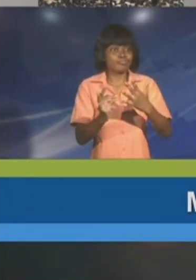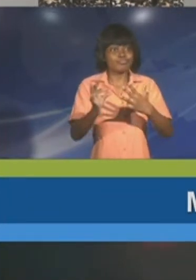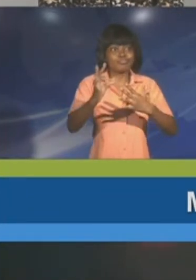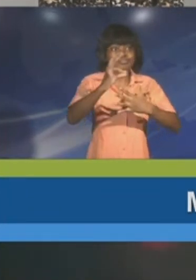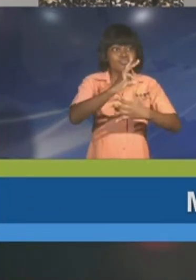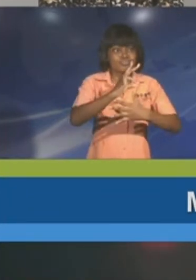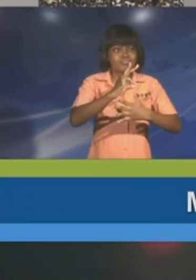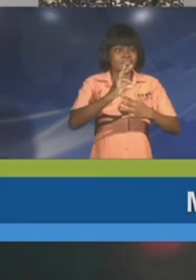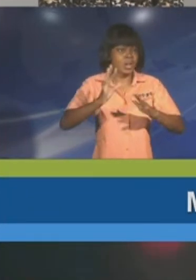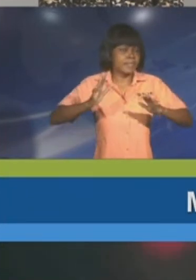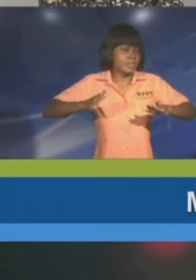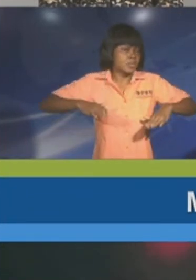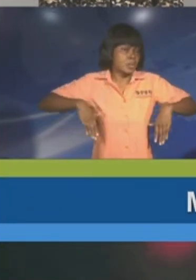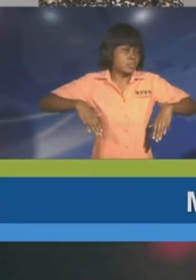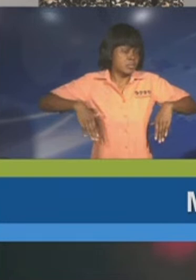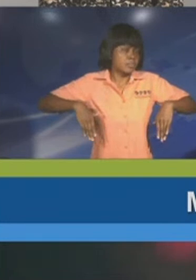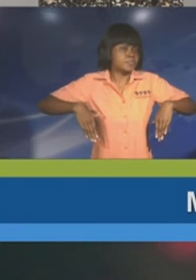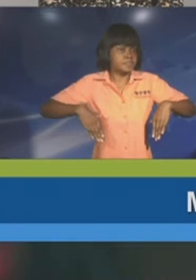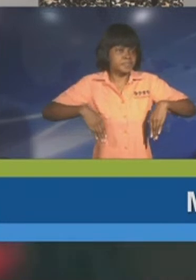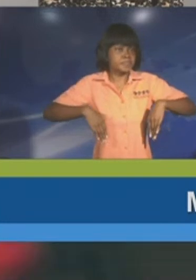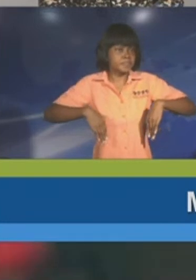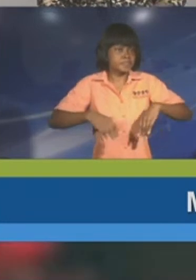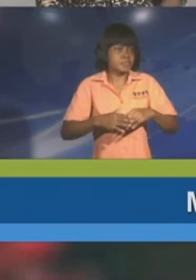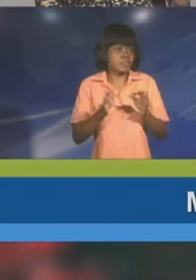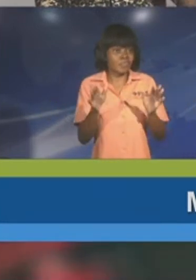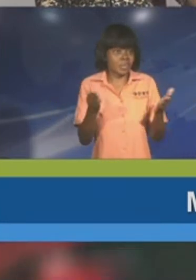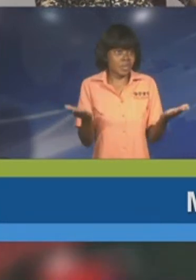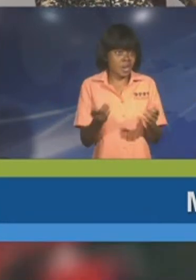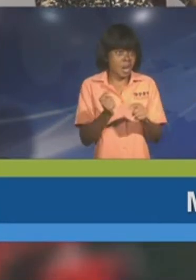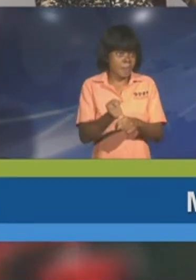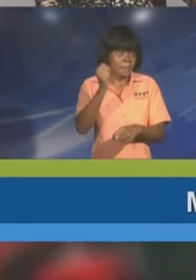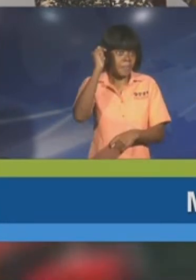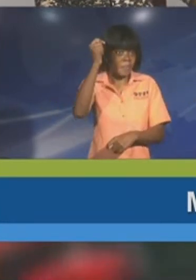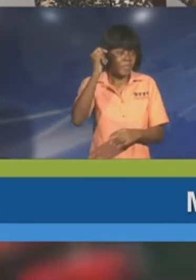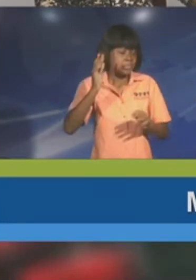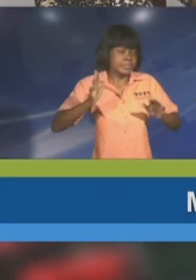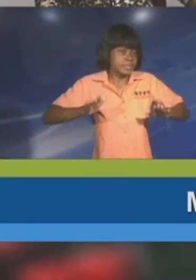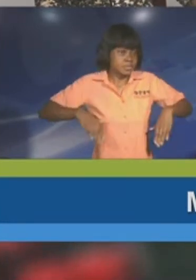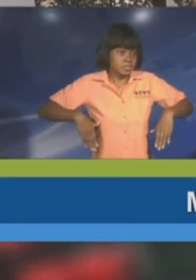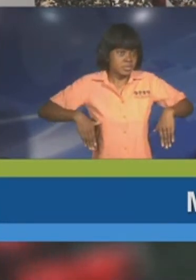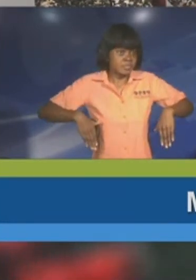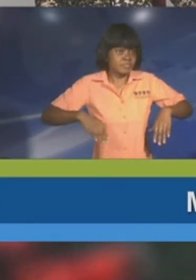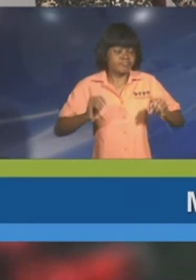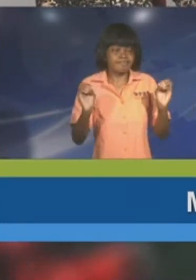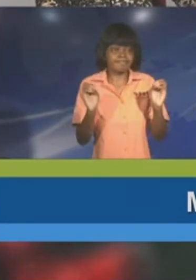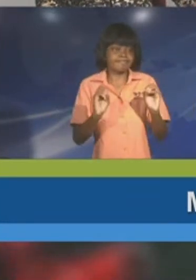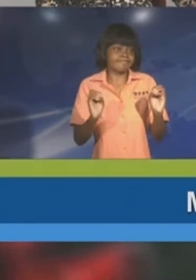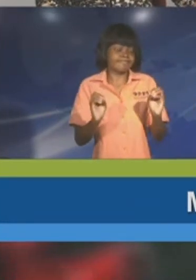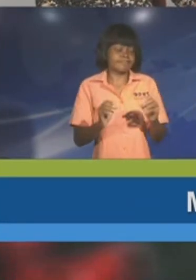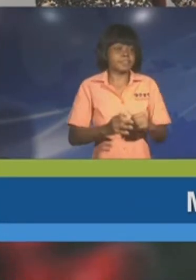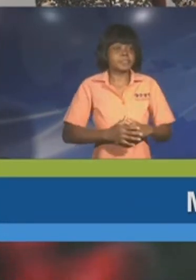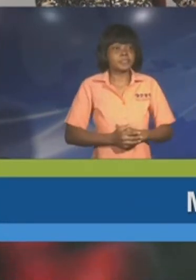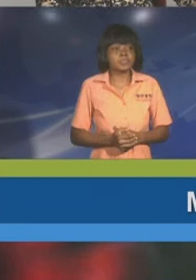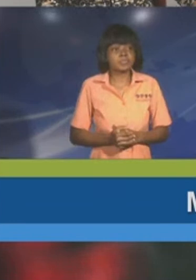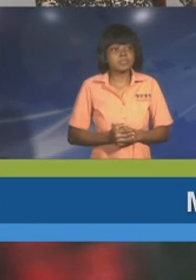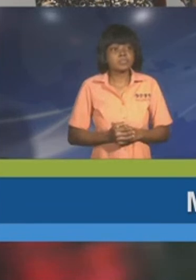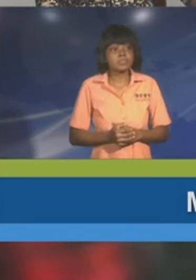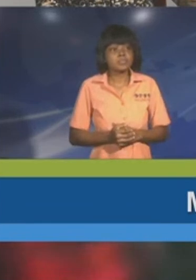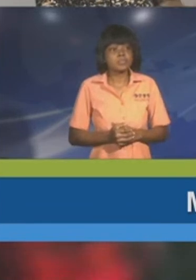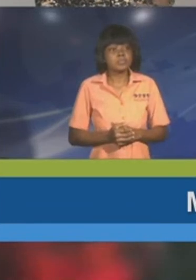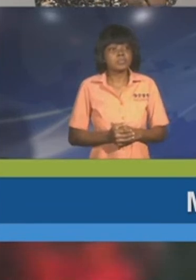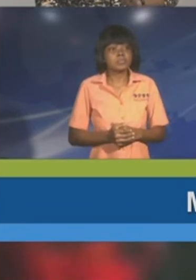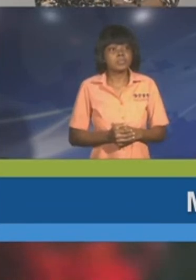no cases of this mystery hepatitis at all in Trinidad. In terms of the information about it, it's